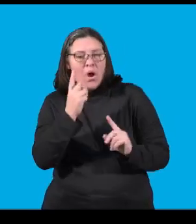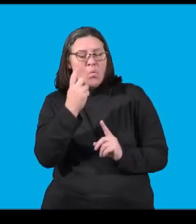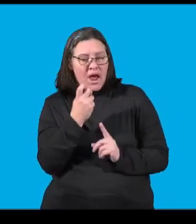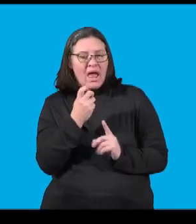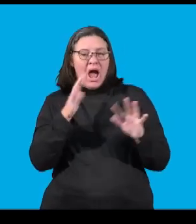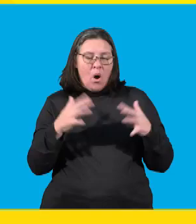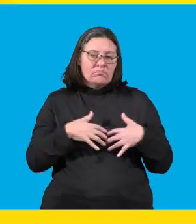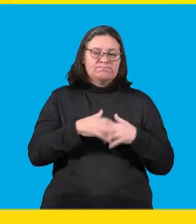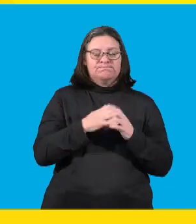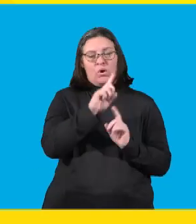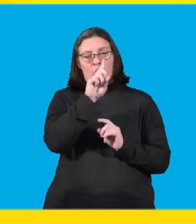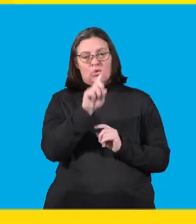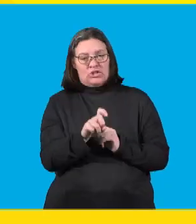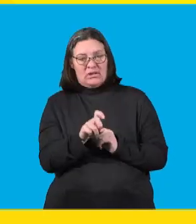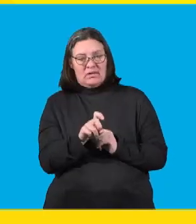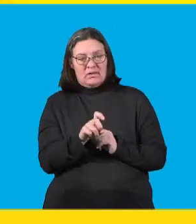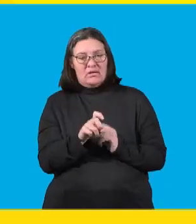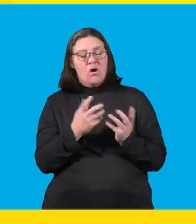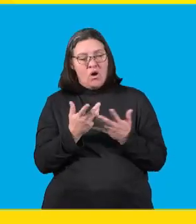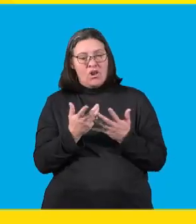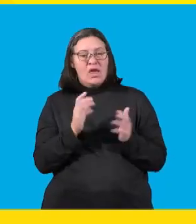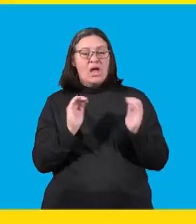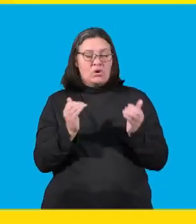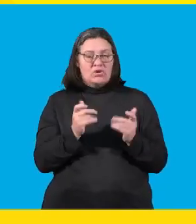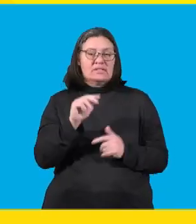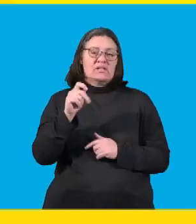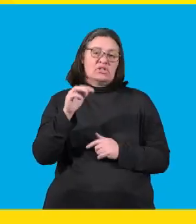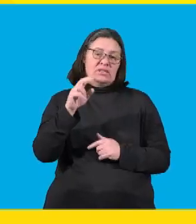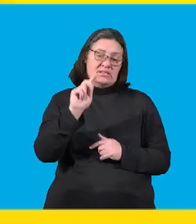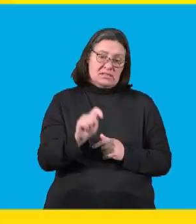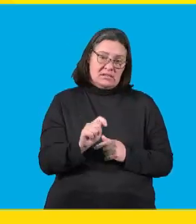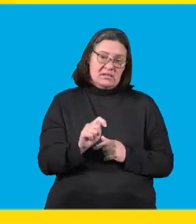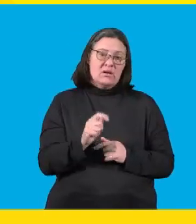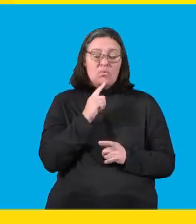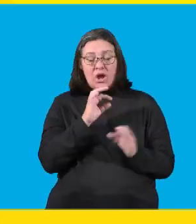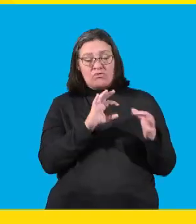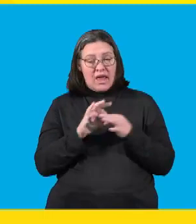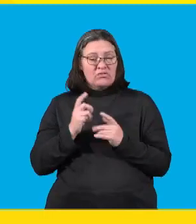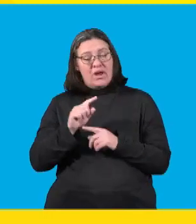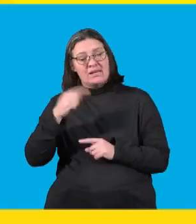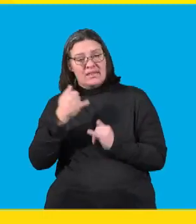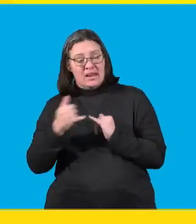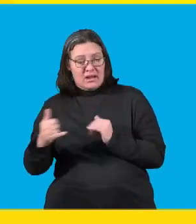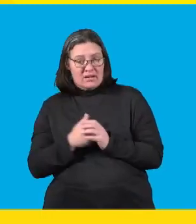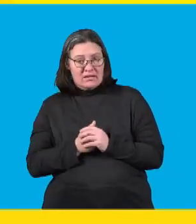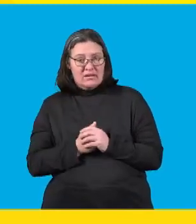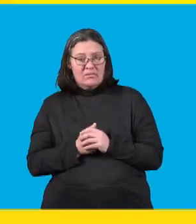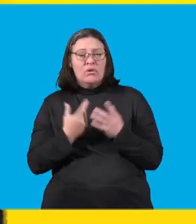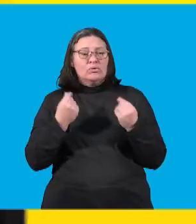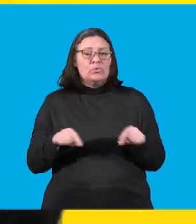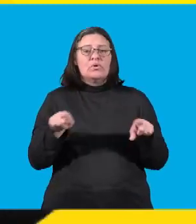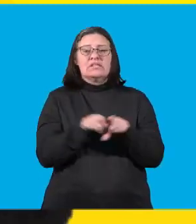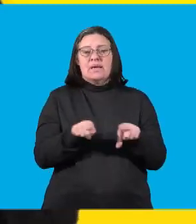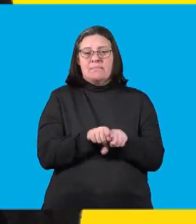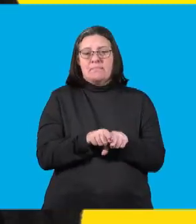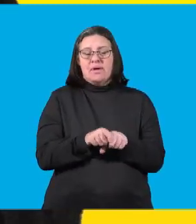one way we can phrase a question on the equation of the tangent. We can relate that tangent to another line. Certainly, we've